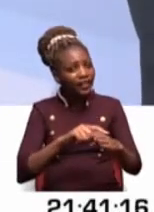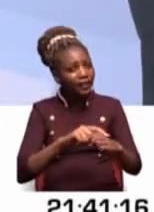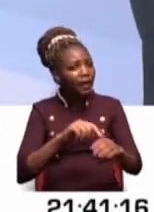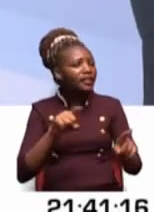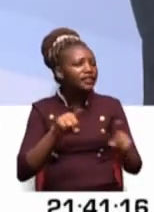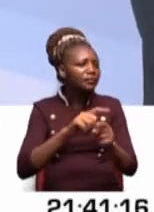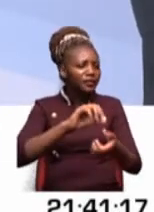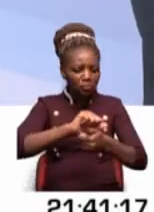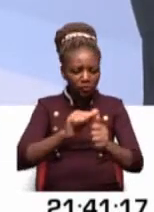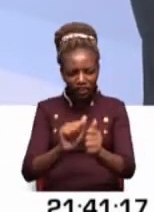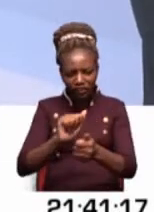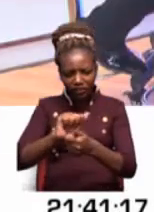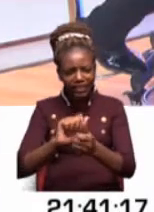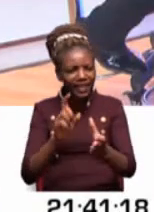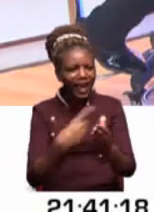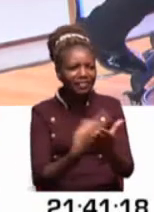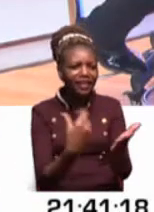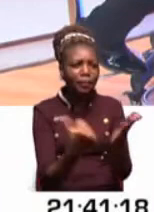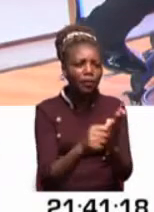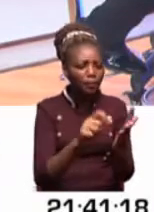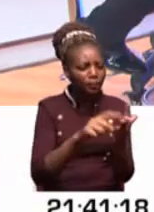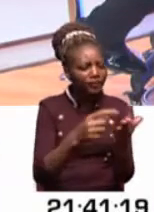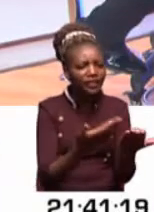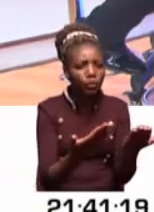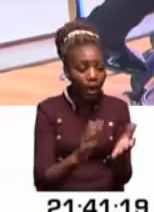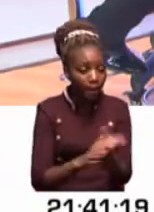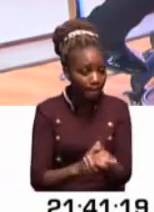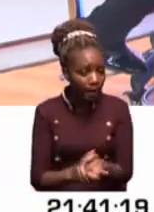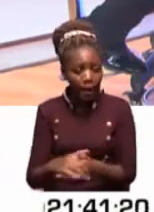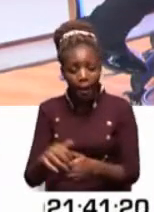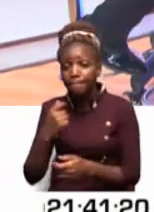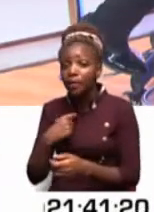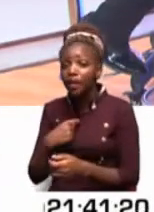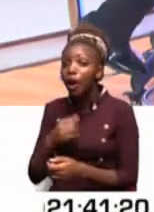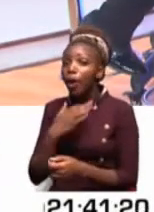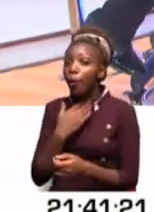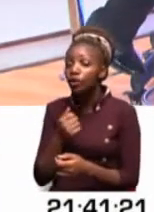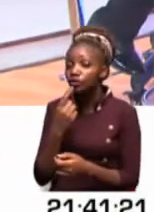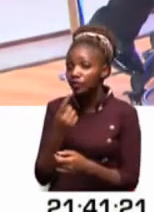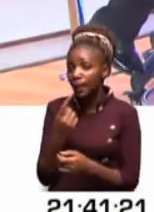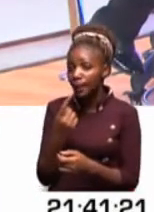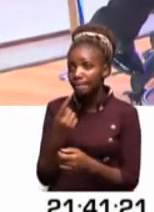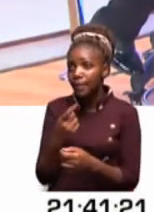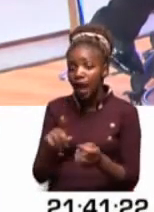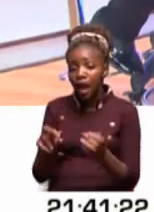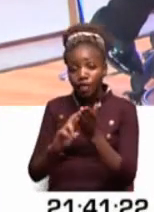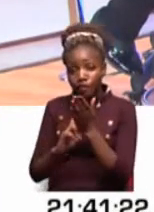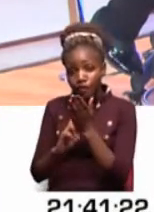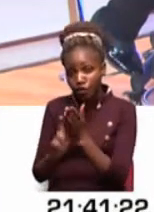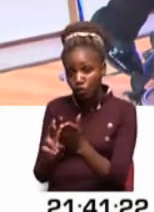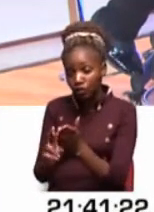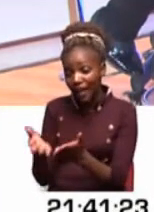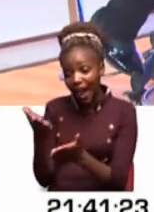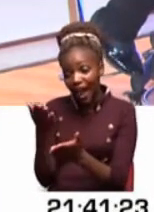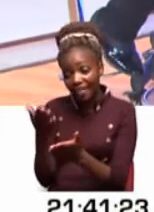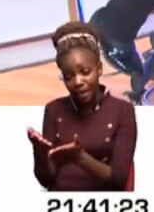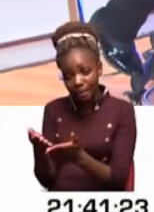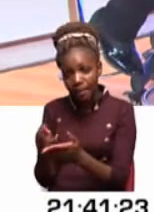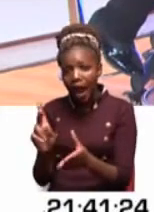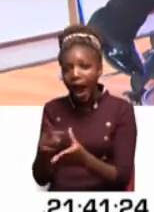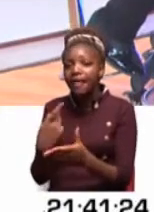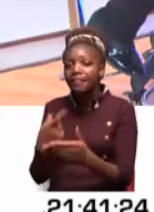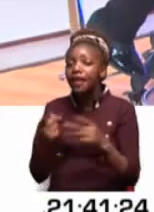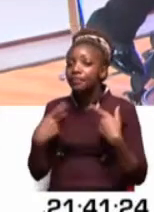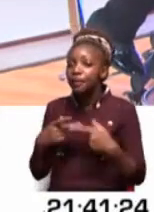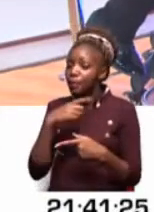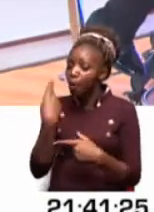of this issue? For me, I'd like to say that the policies are actually there. the people who make them or